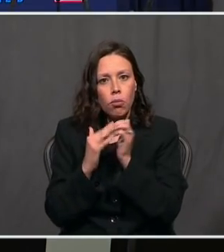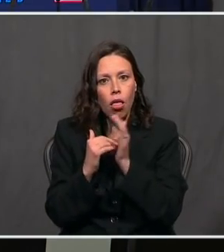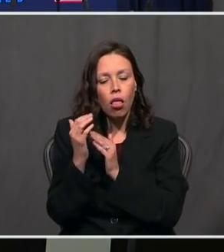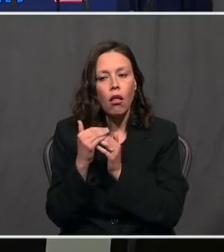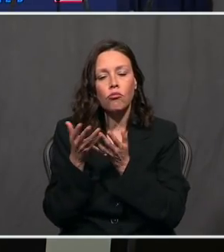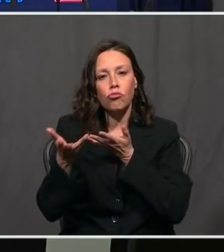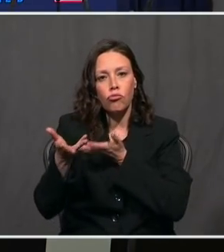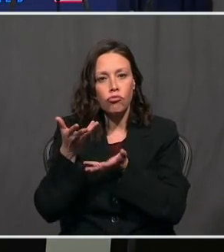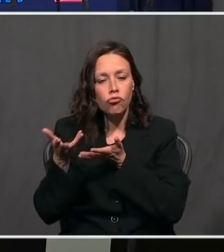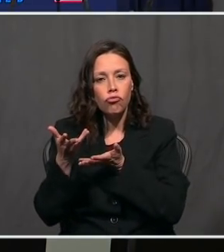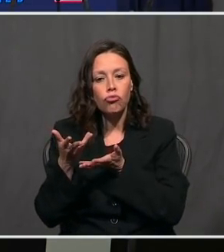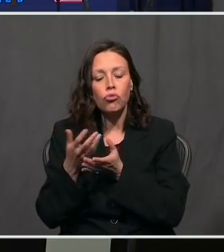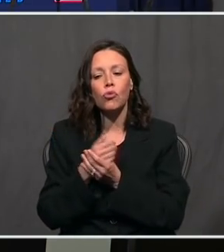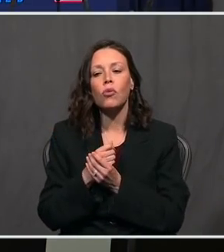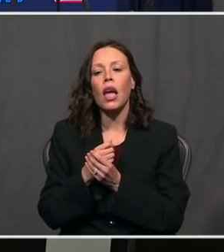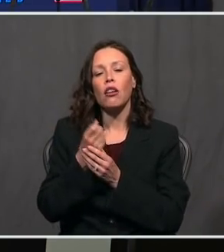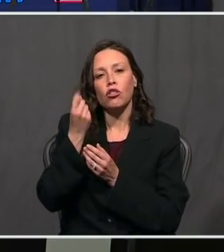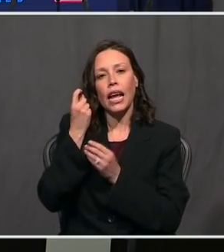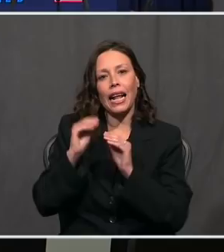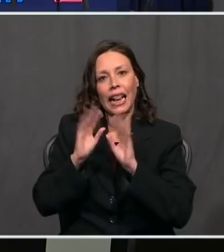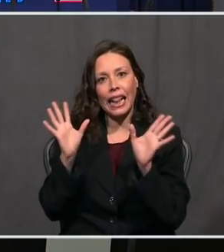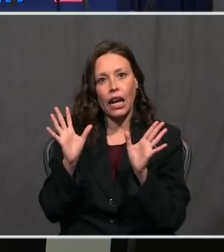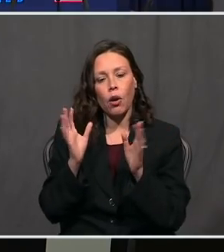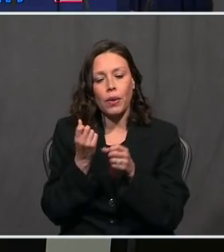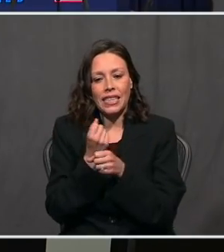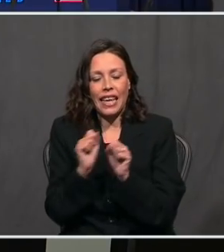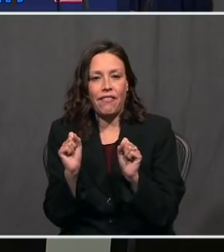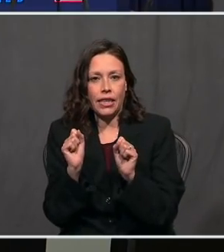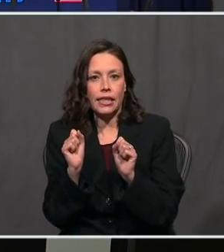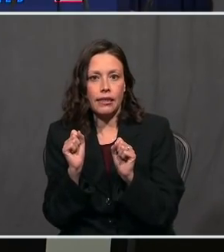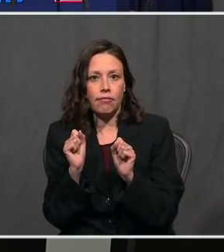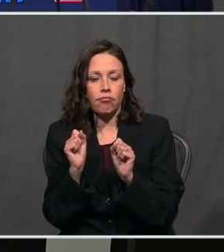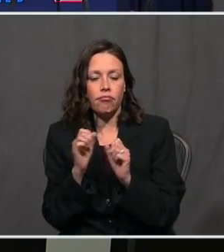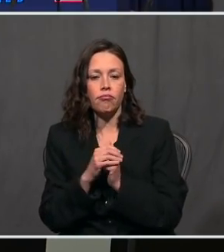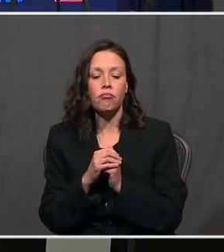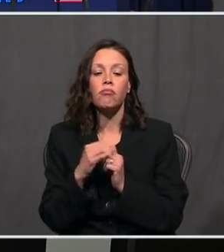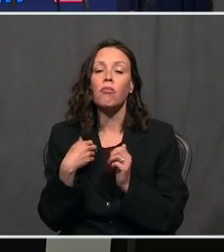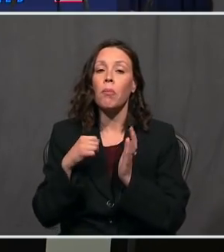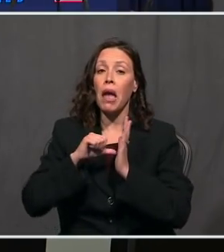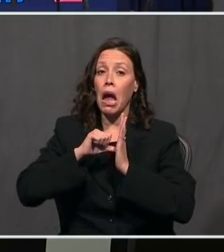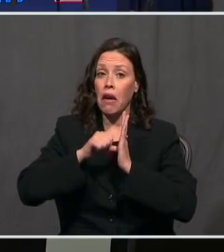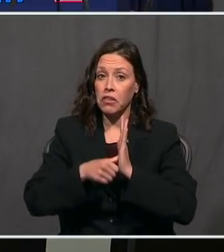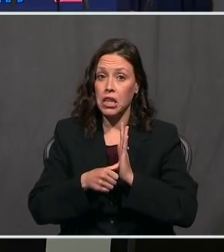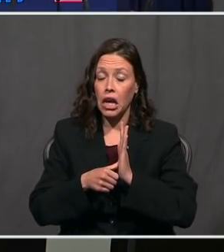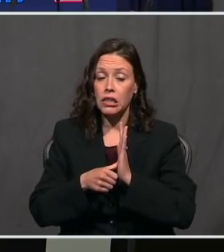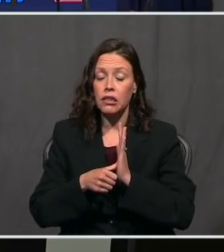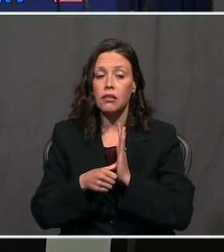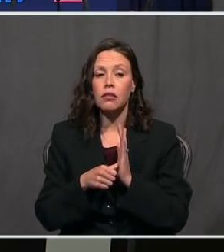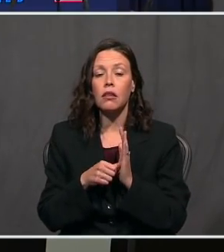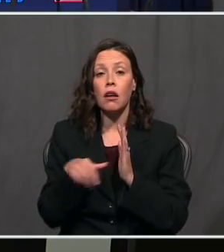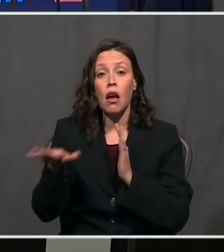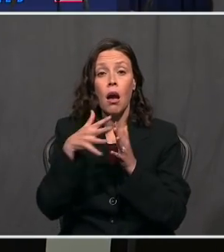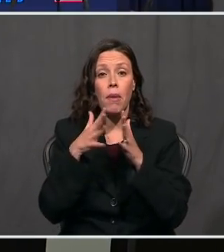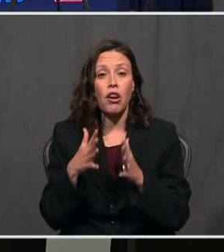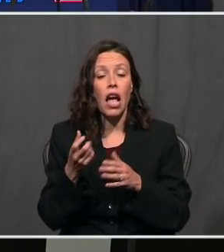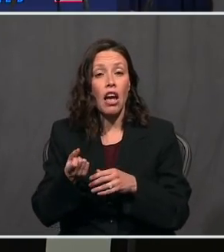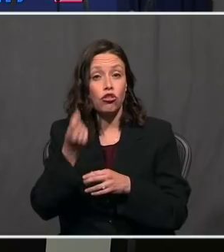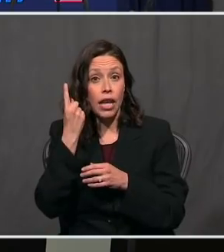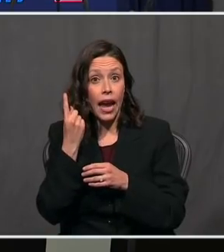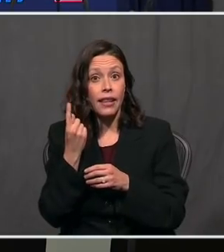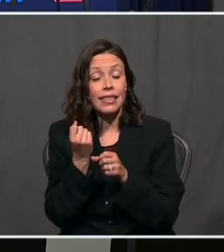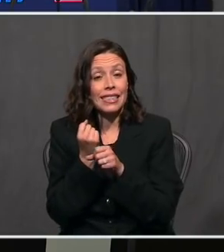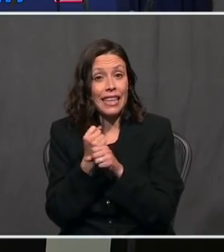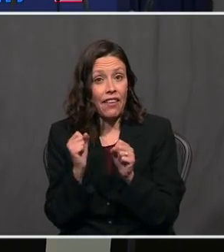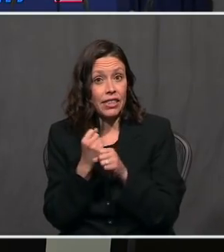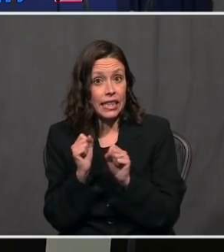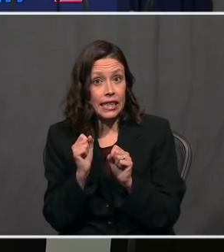consumers, as well as an understanding of the safety profiles. I do want to emphasize the fact that making sure that Americans understand the safety